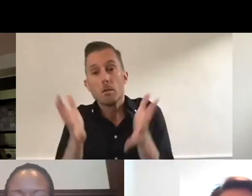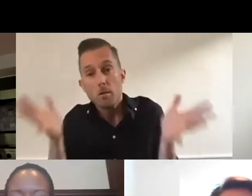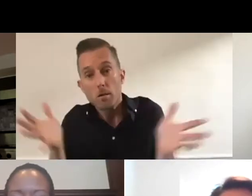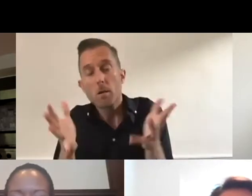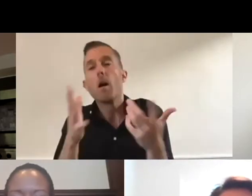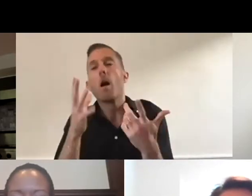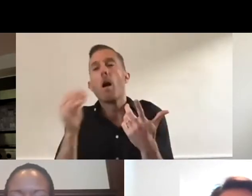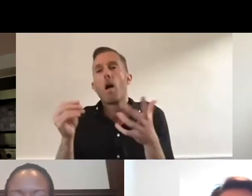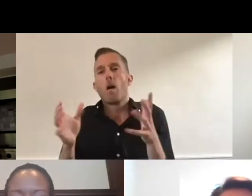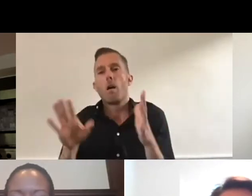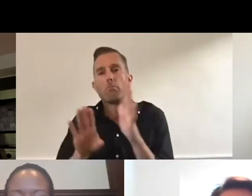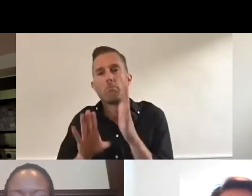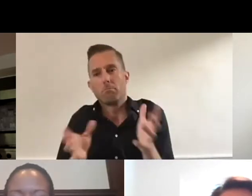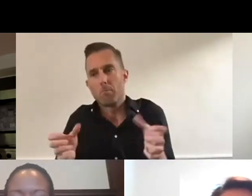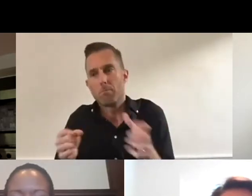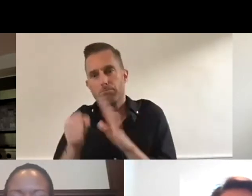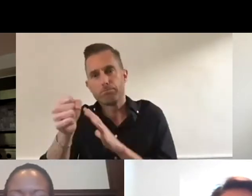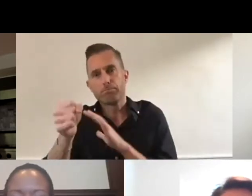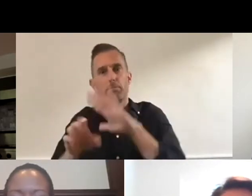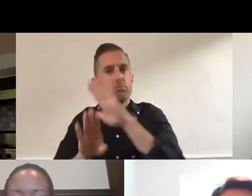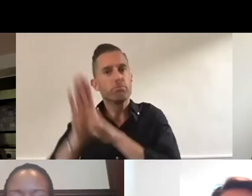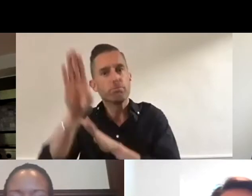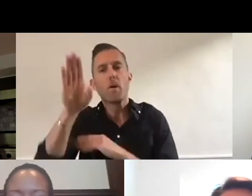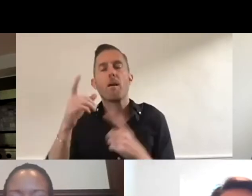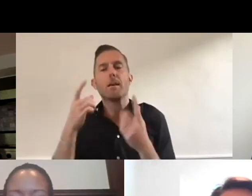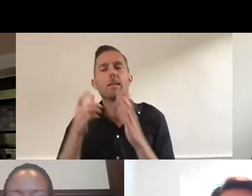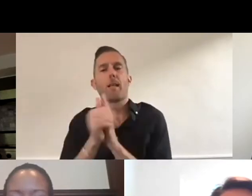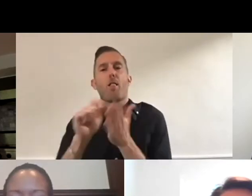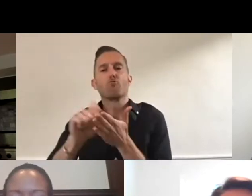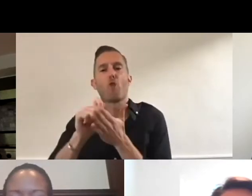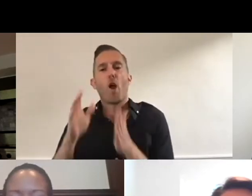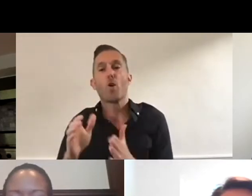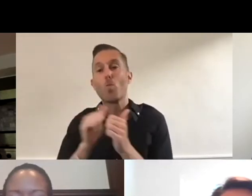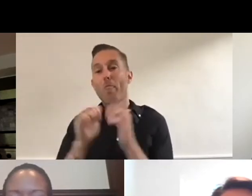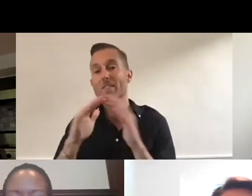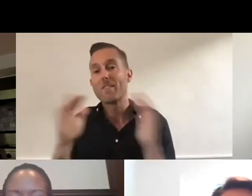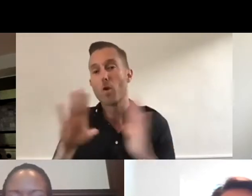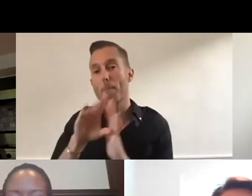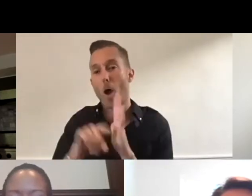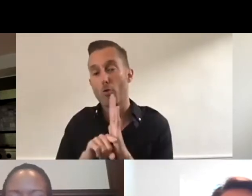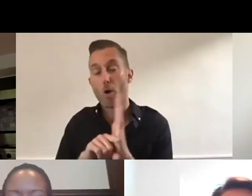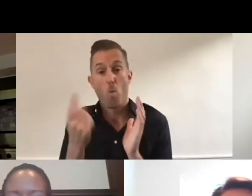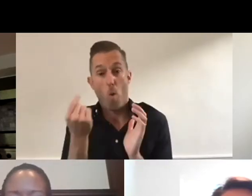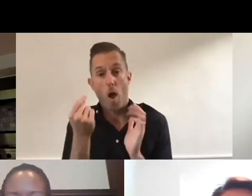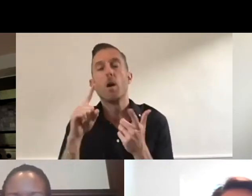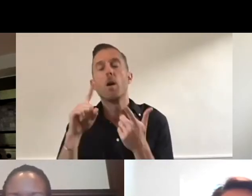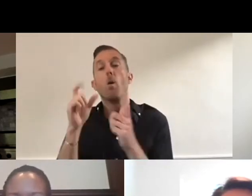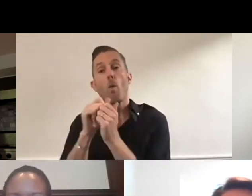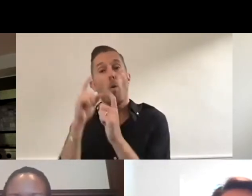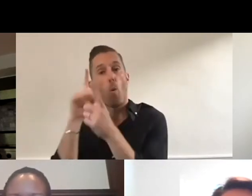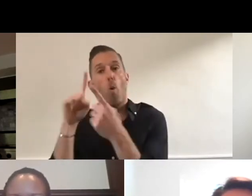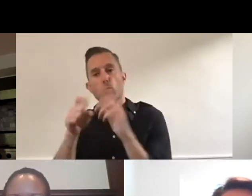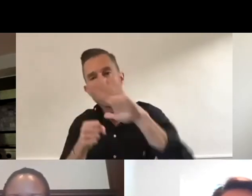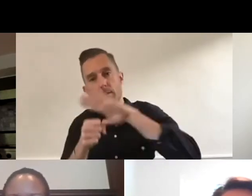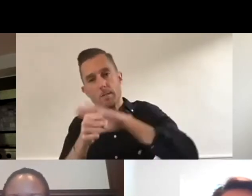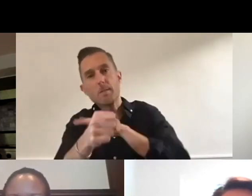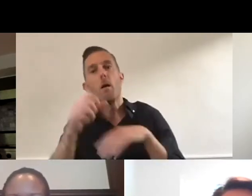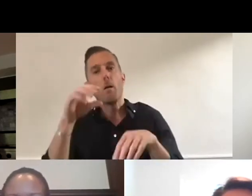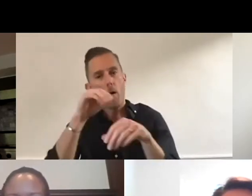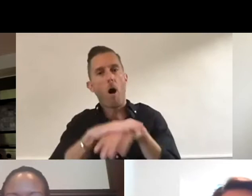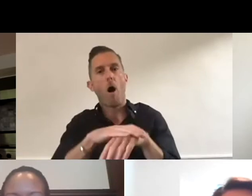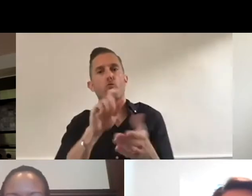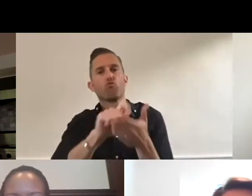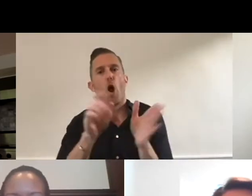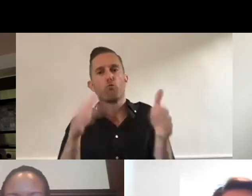writers and directors of diverse backgrounds with the purpose of getting them staffed at NBC's primetime slate.